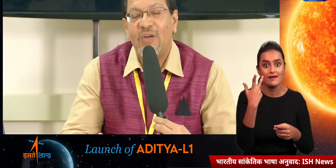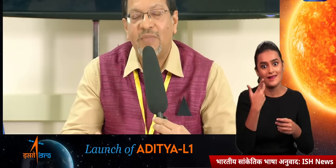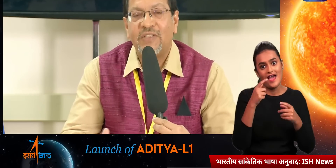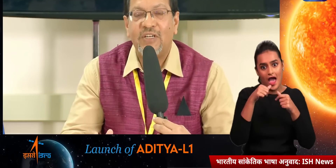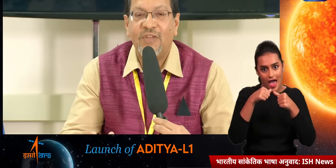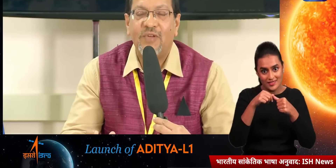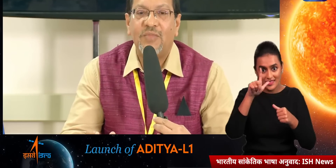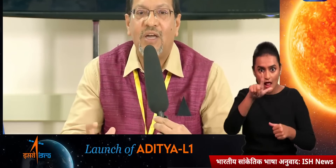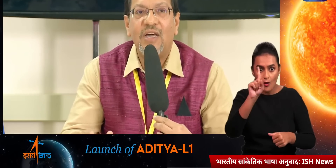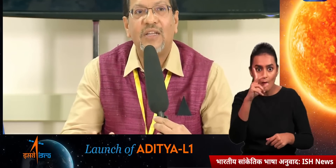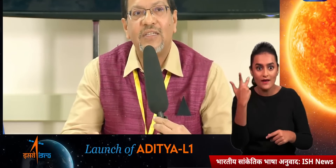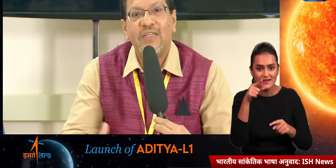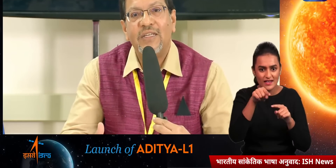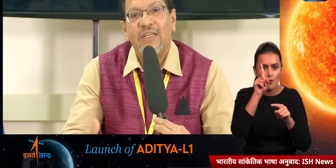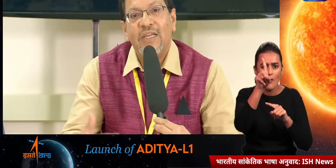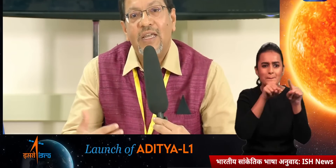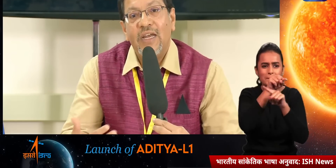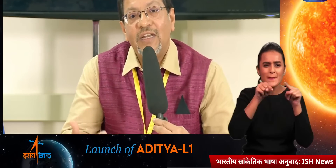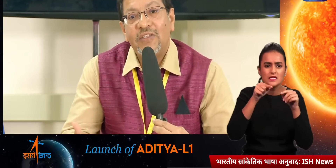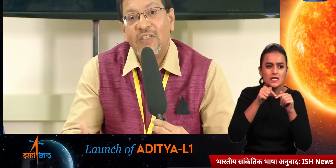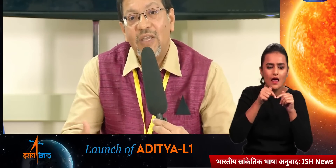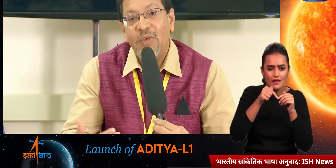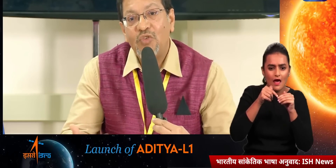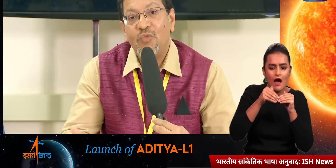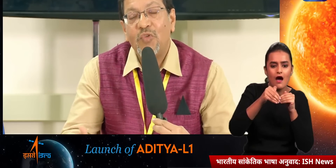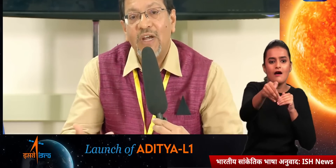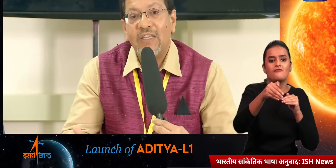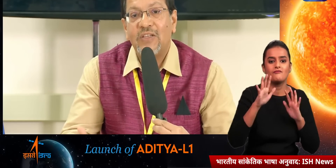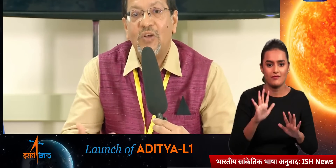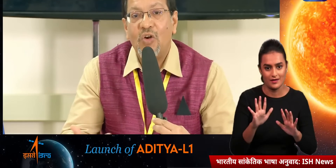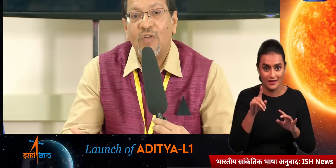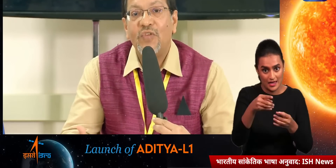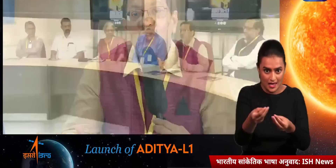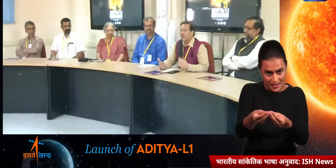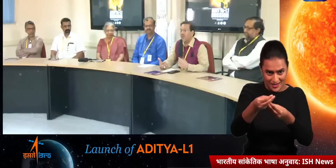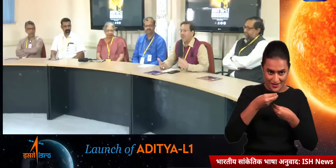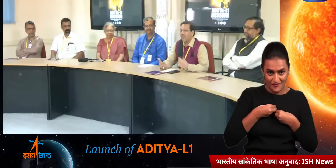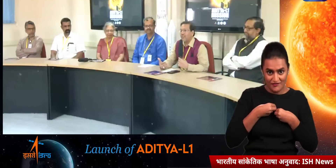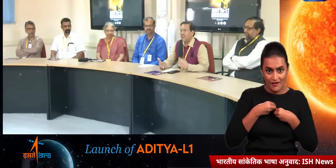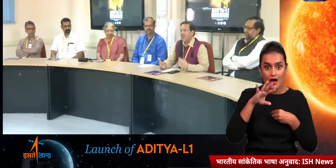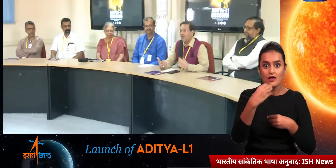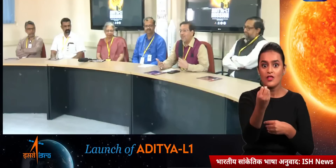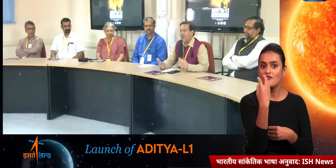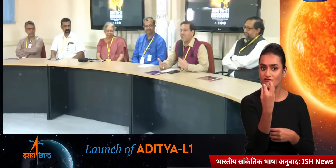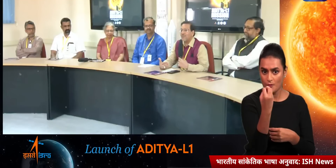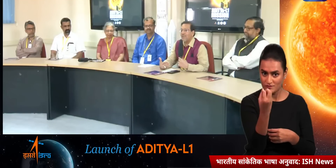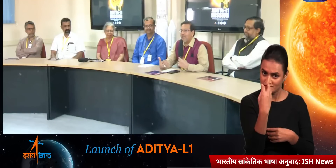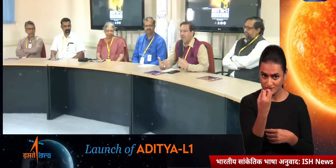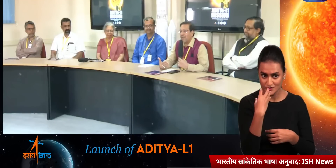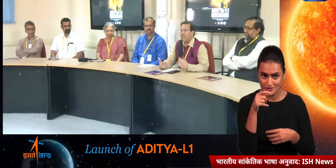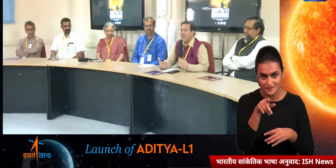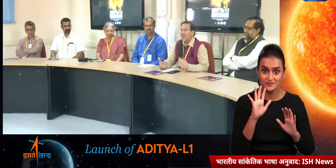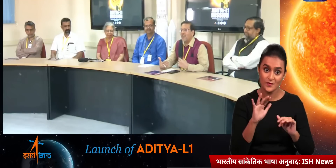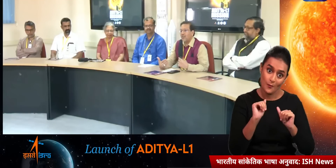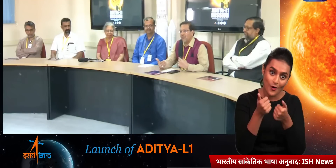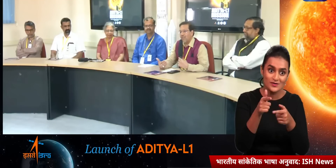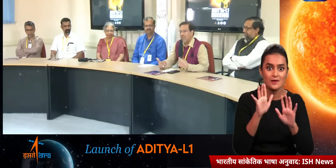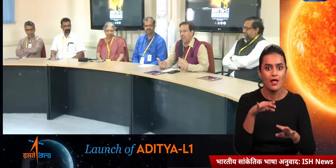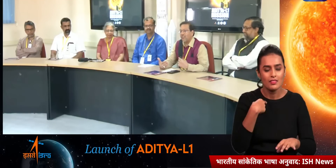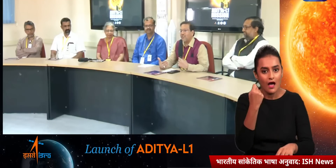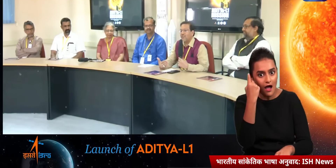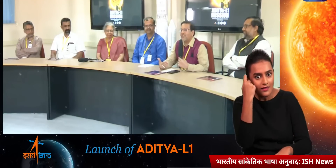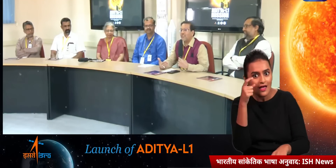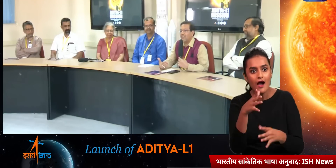just 1% away from the Earth, it is able to provide us a lot of new informations of the plasma and the